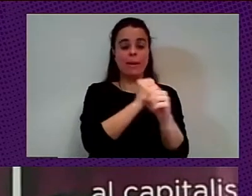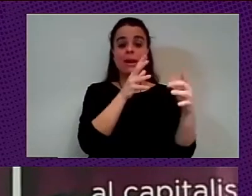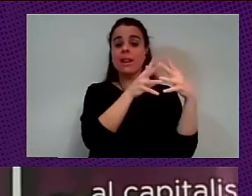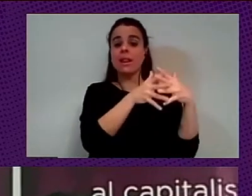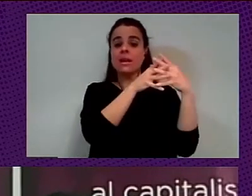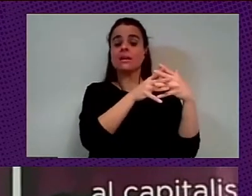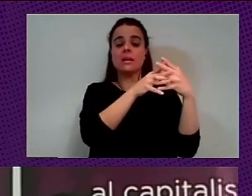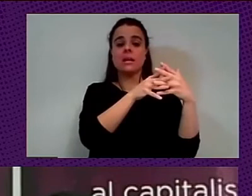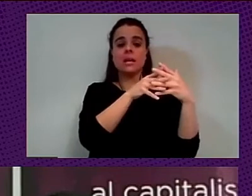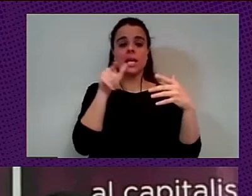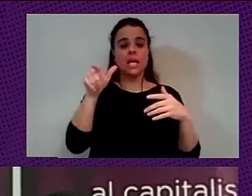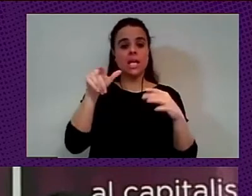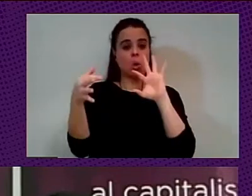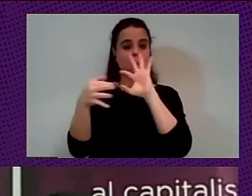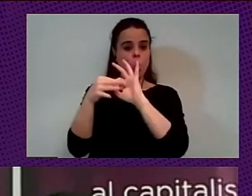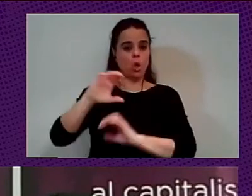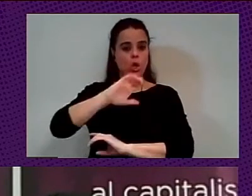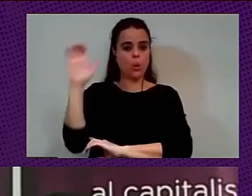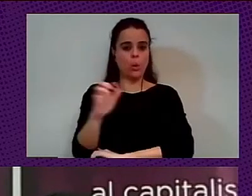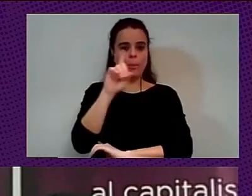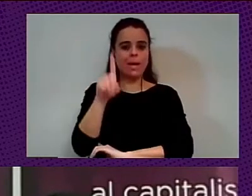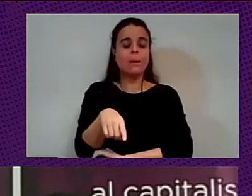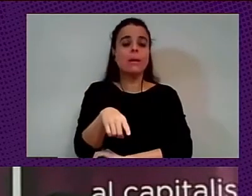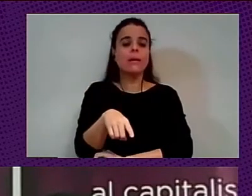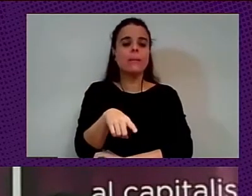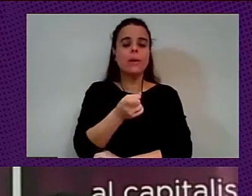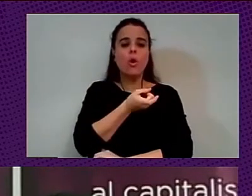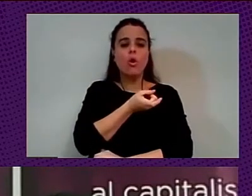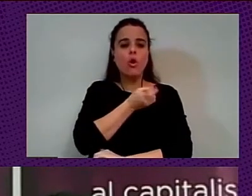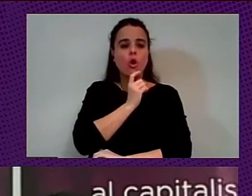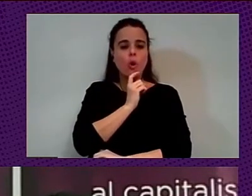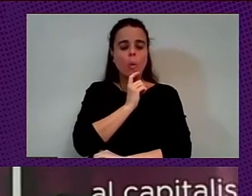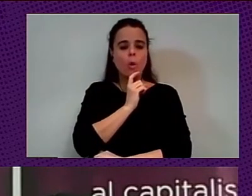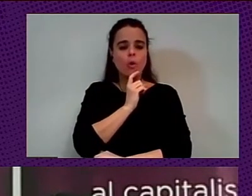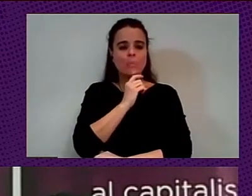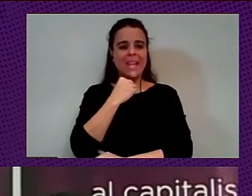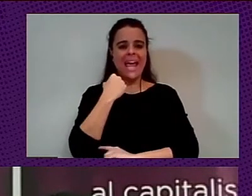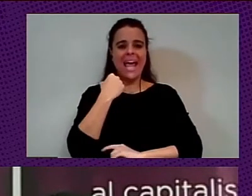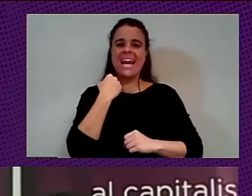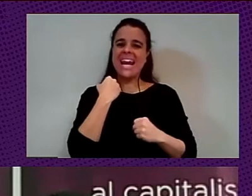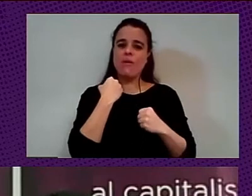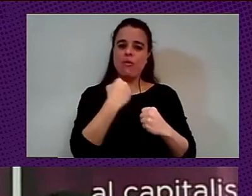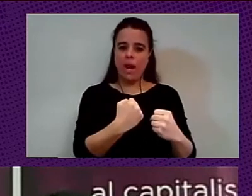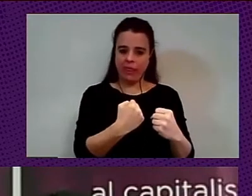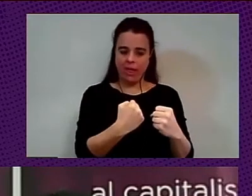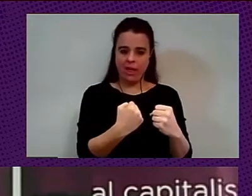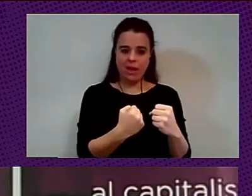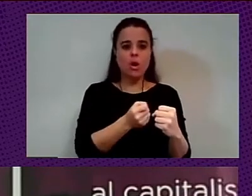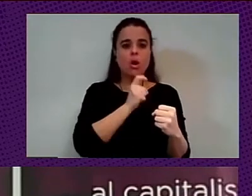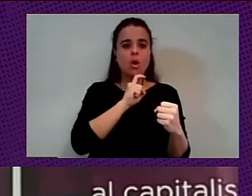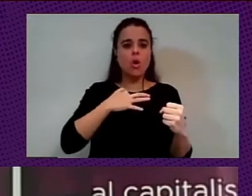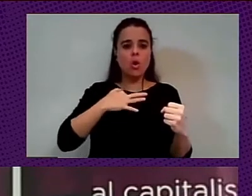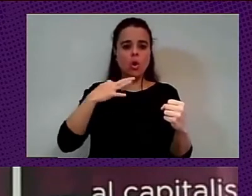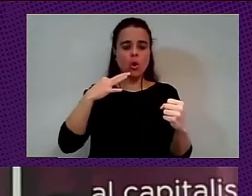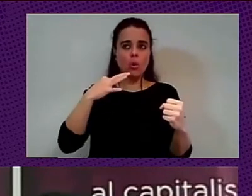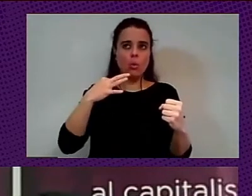you actually enforce that? And how do you make these super powerful corporations to actually let the users take their